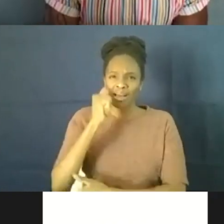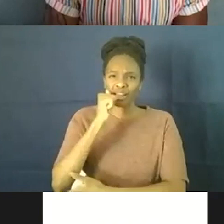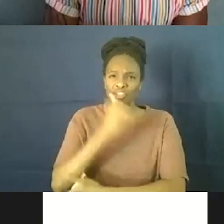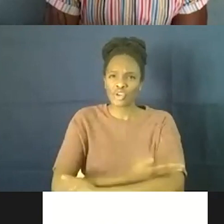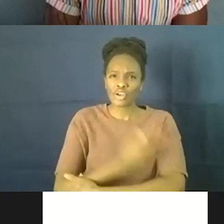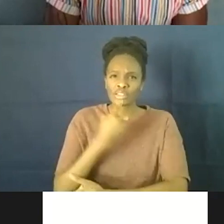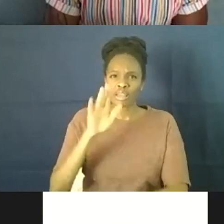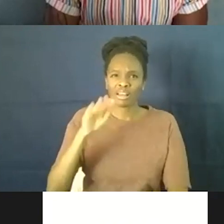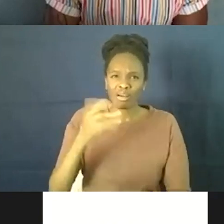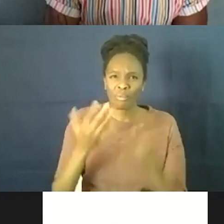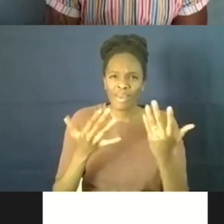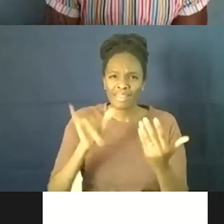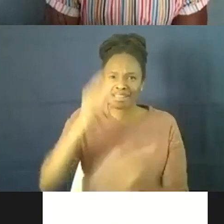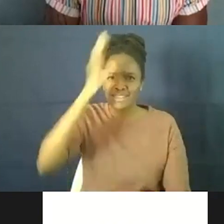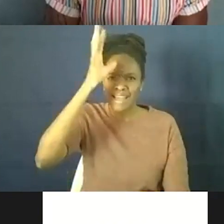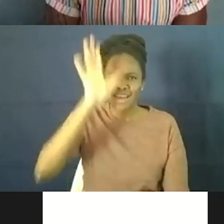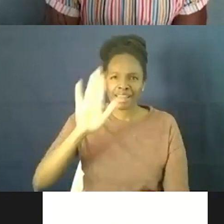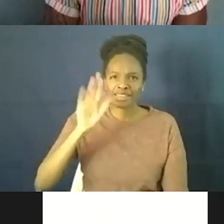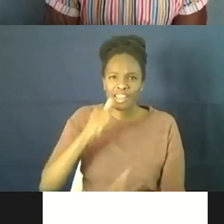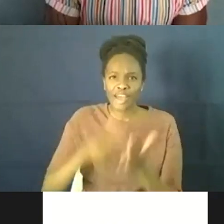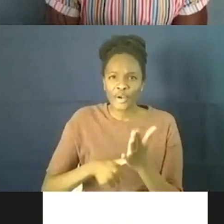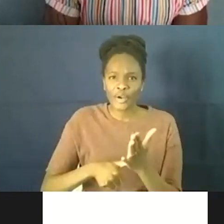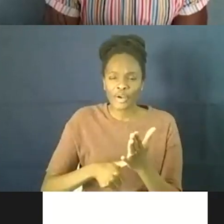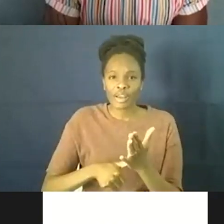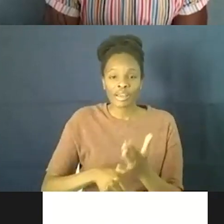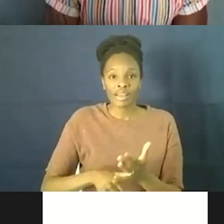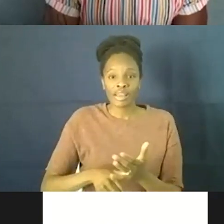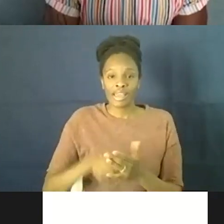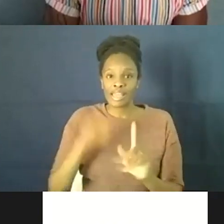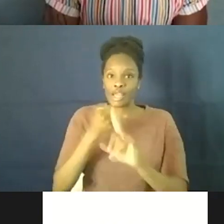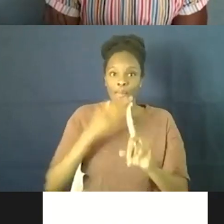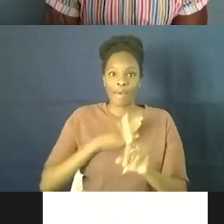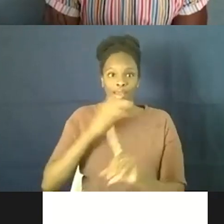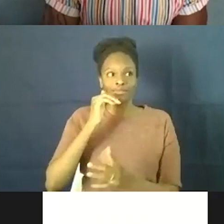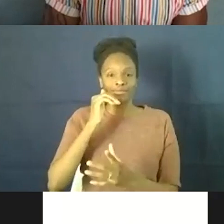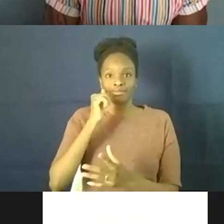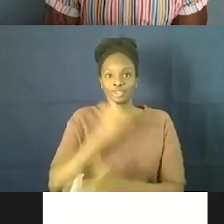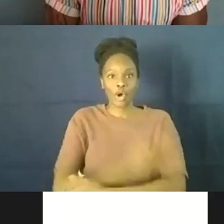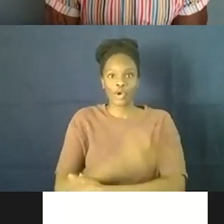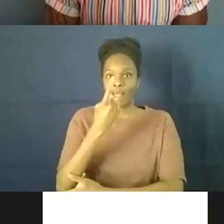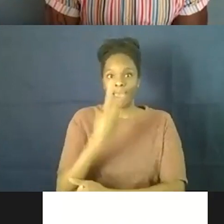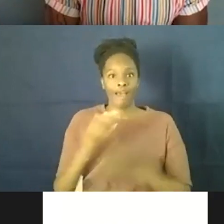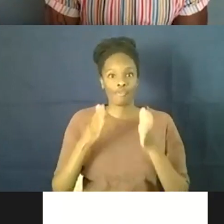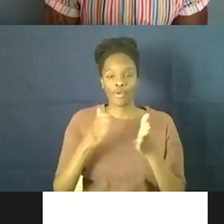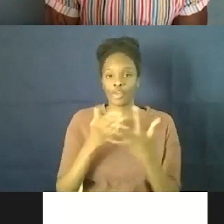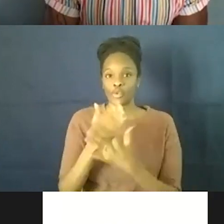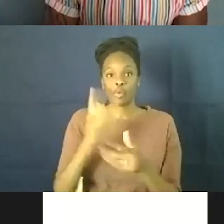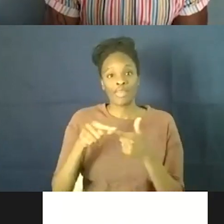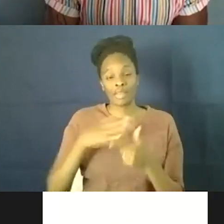letter. Like it hit her like halfway through. And then she started crying. And, you